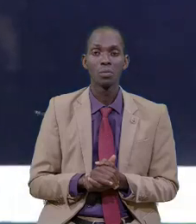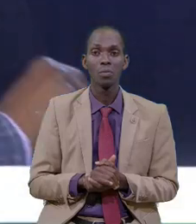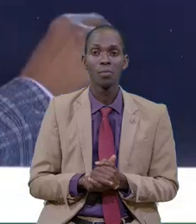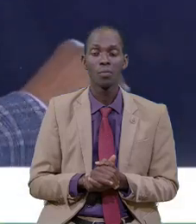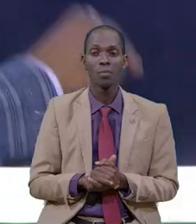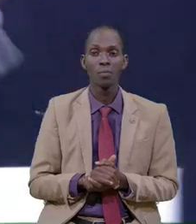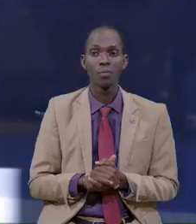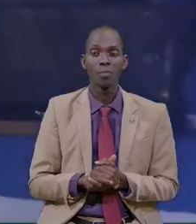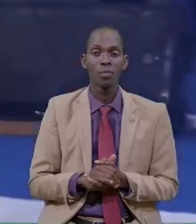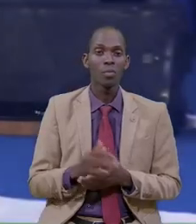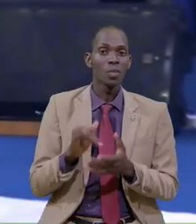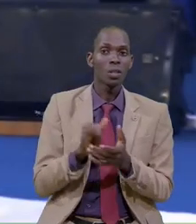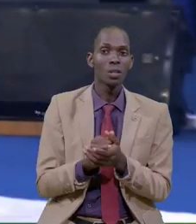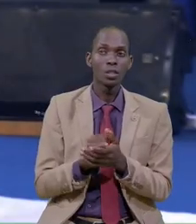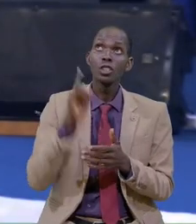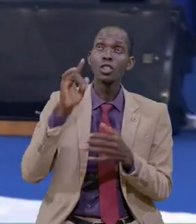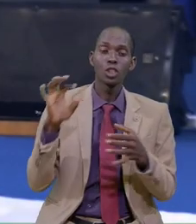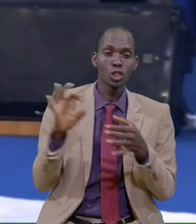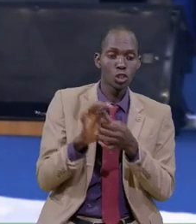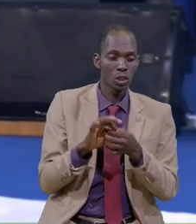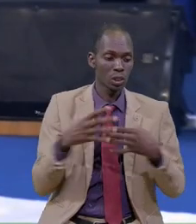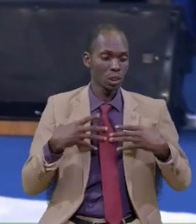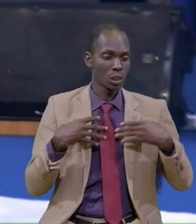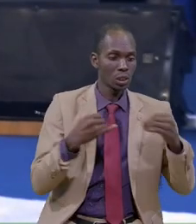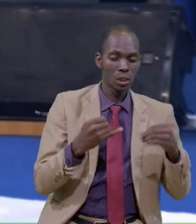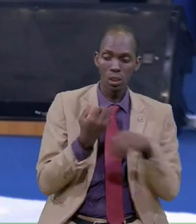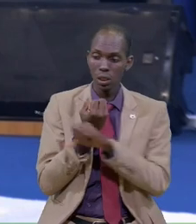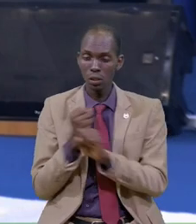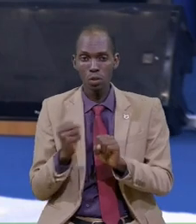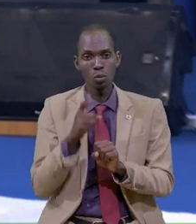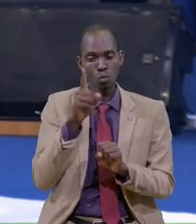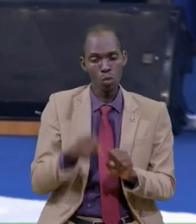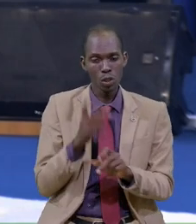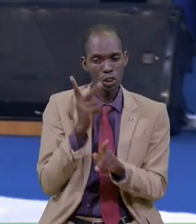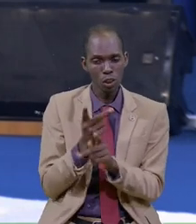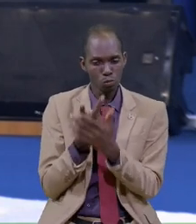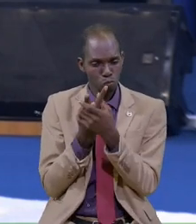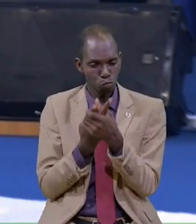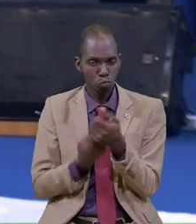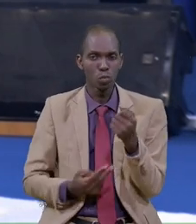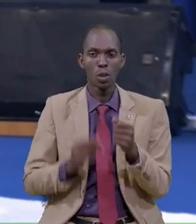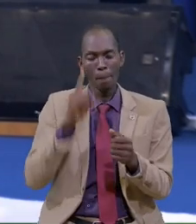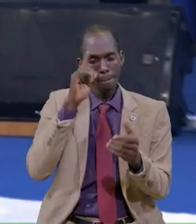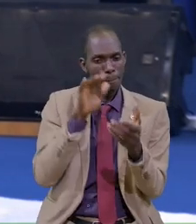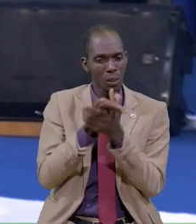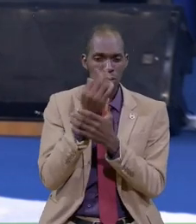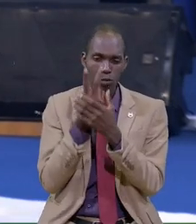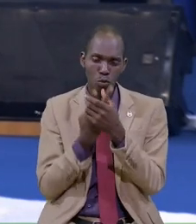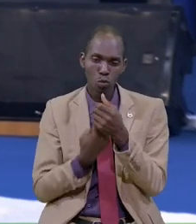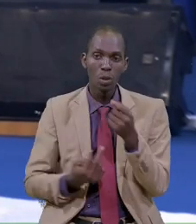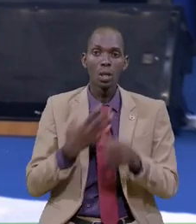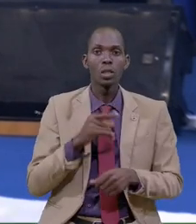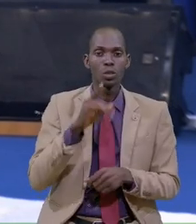Joined healing and salvation together, keep them together, believe them together, and you have